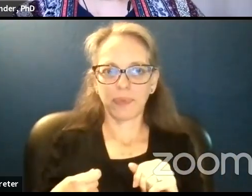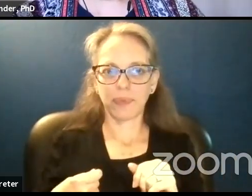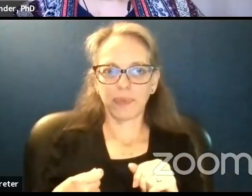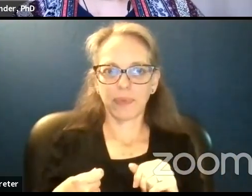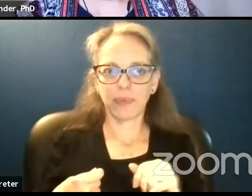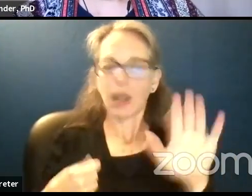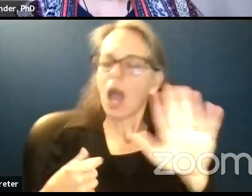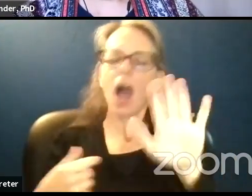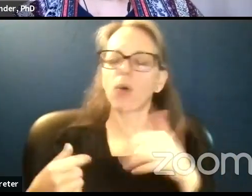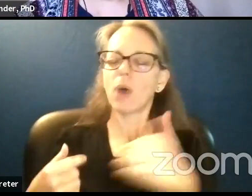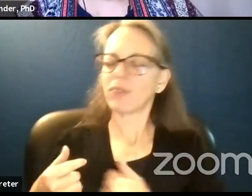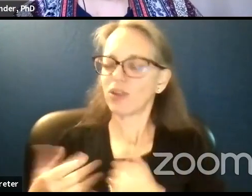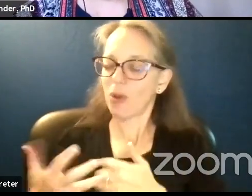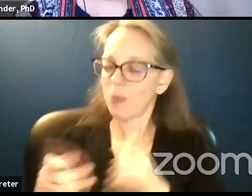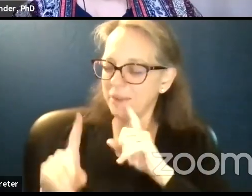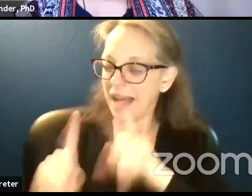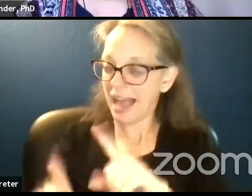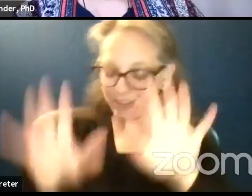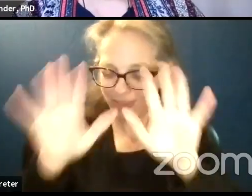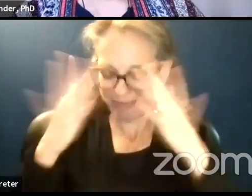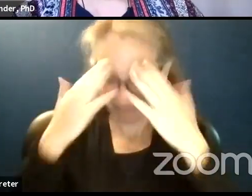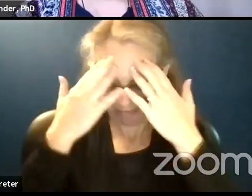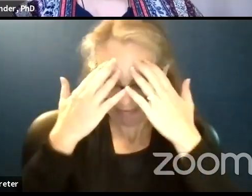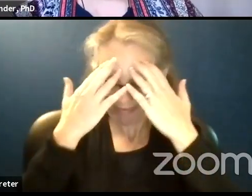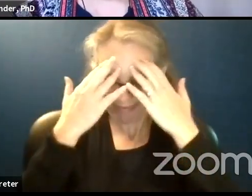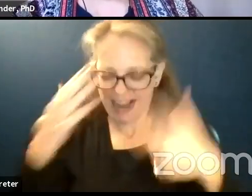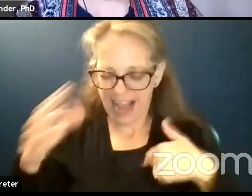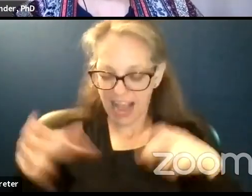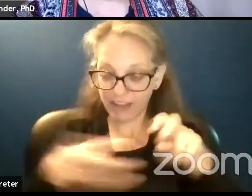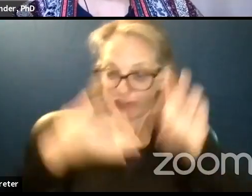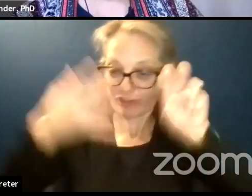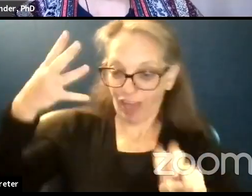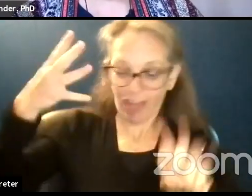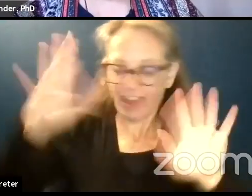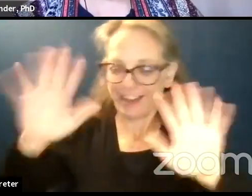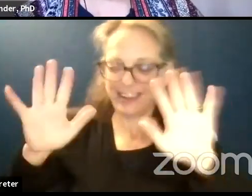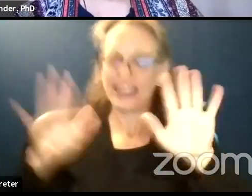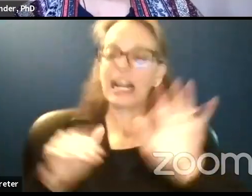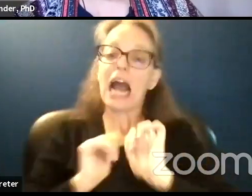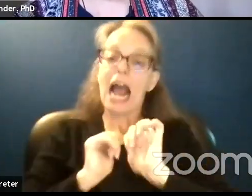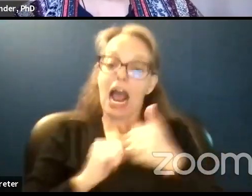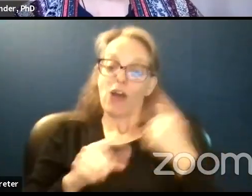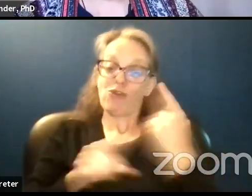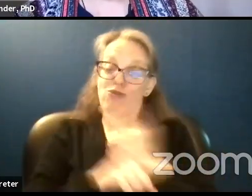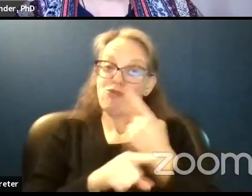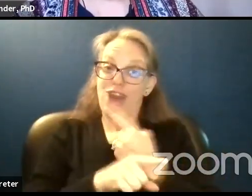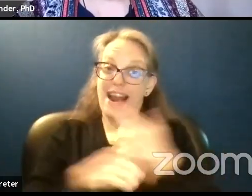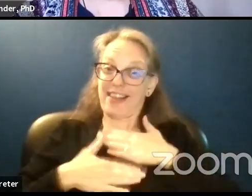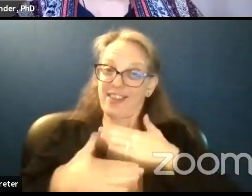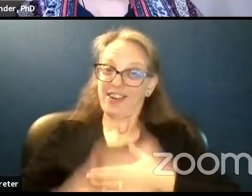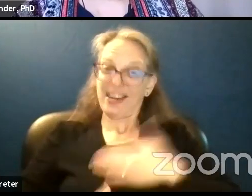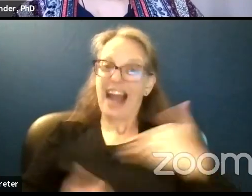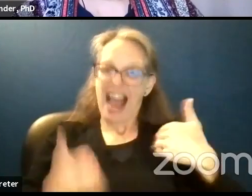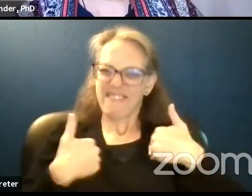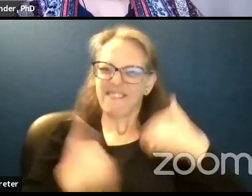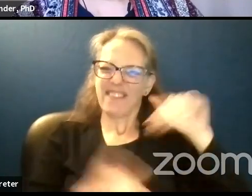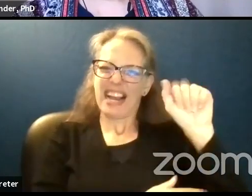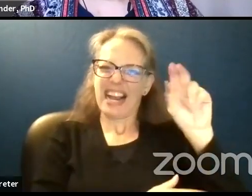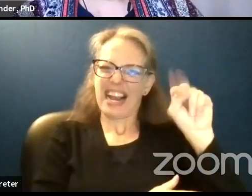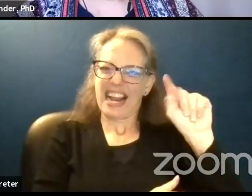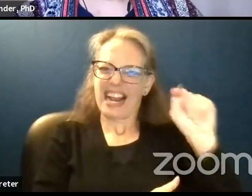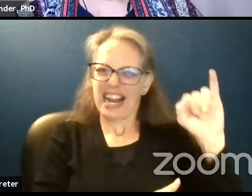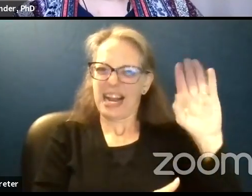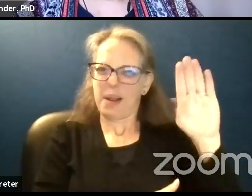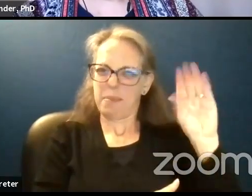Okay. Oh, sorry. So I was jumping to the next one. So how can regular antibodies help to protect the human body from